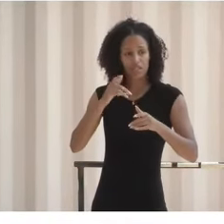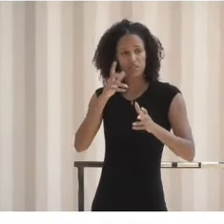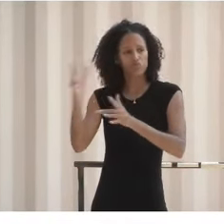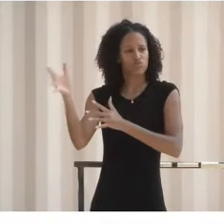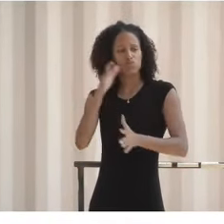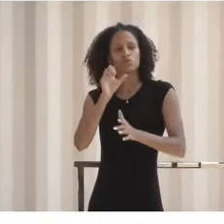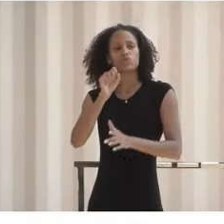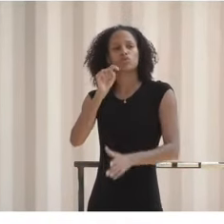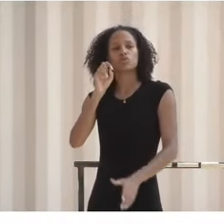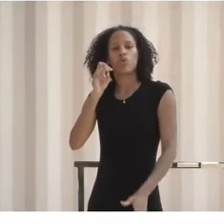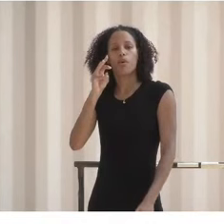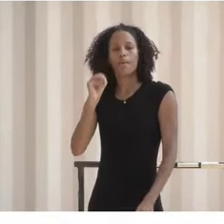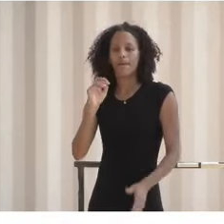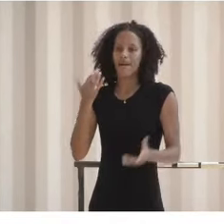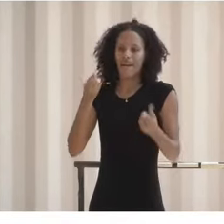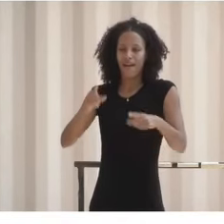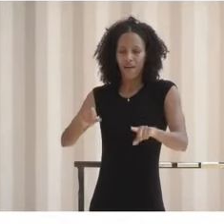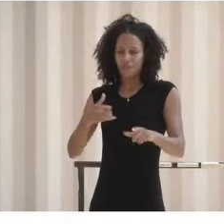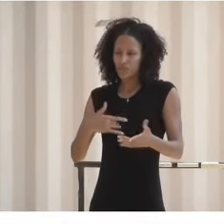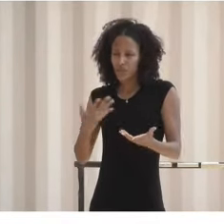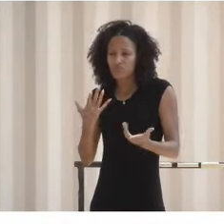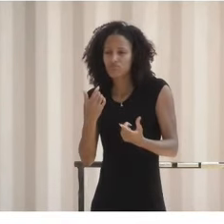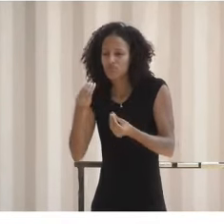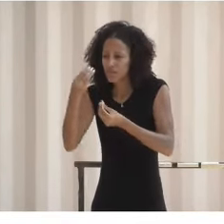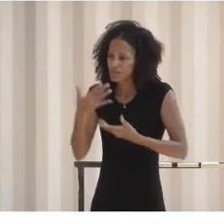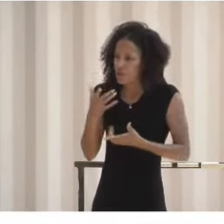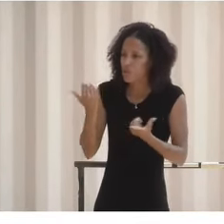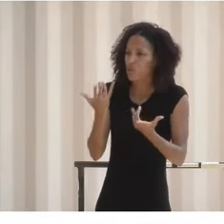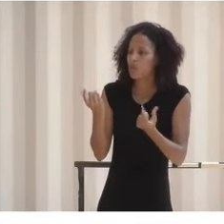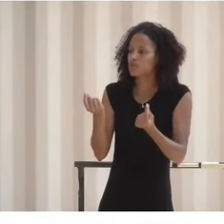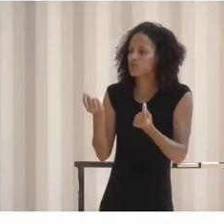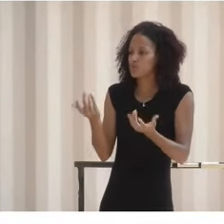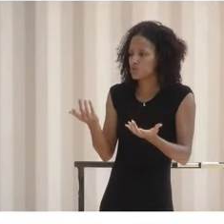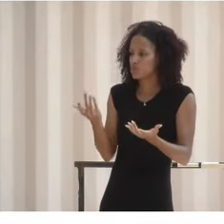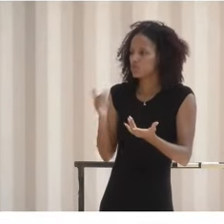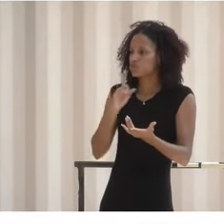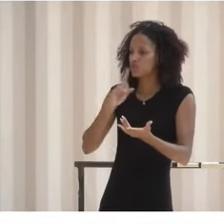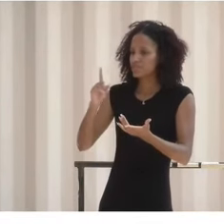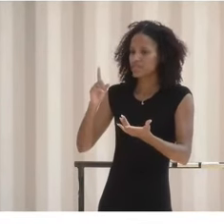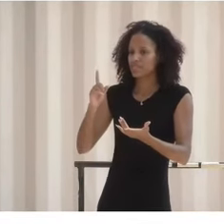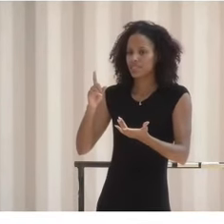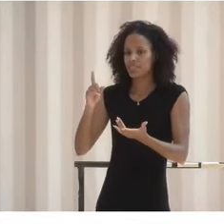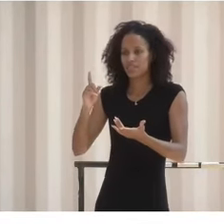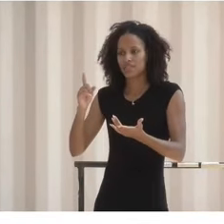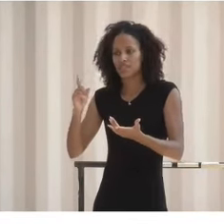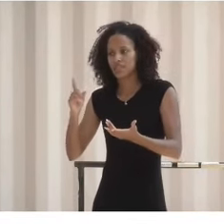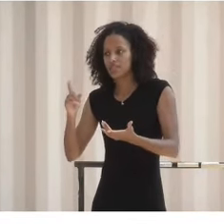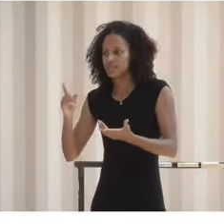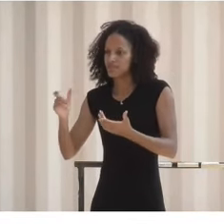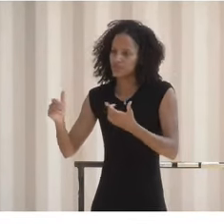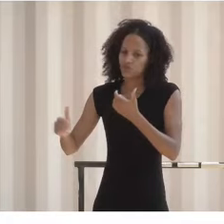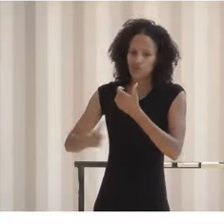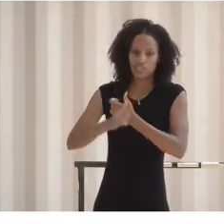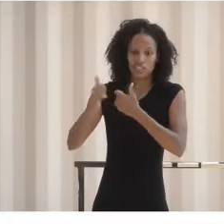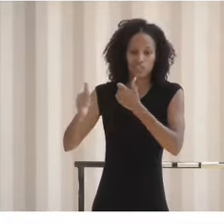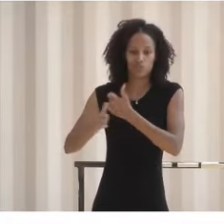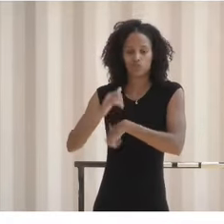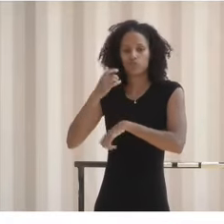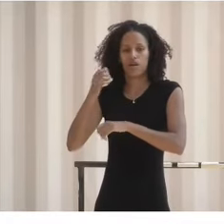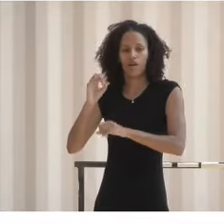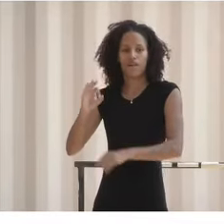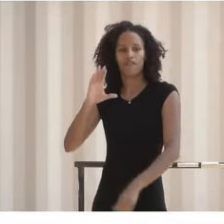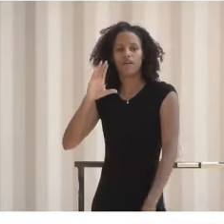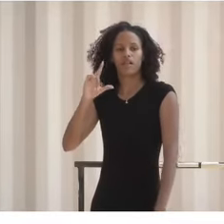bit about what you are doing in order to deal with the threat of climate change?